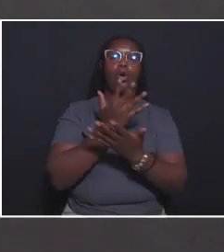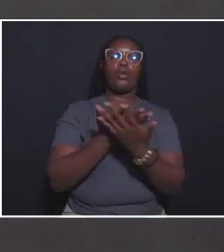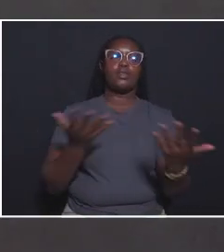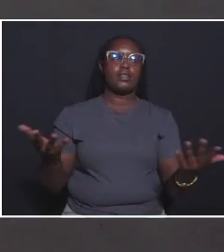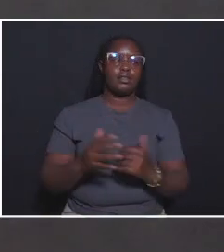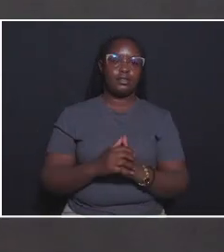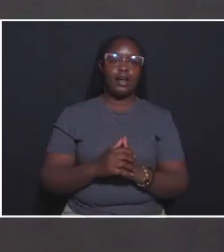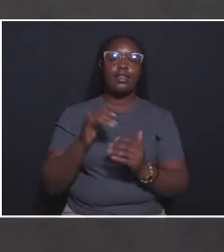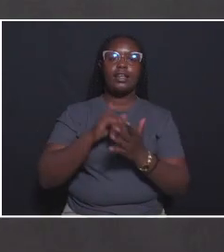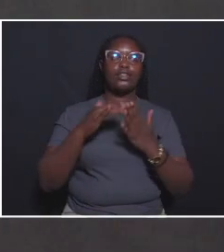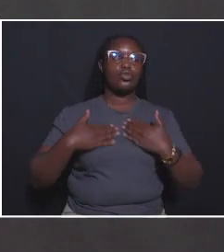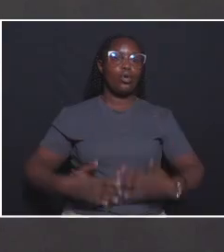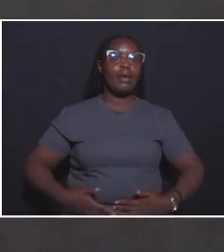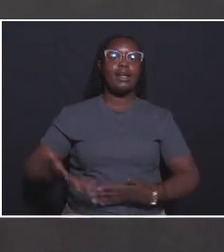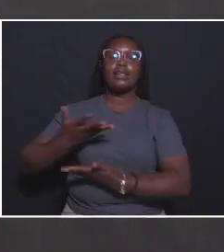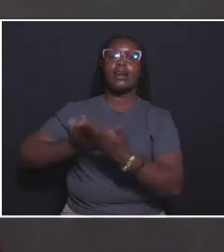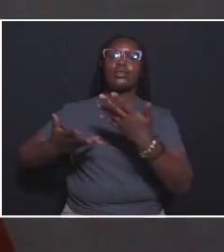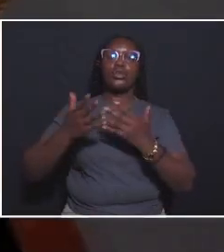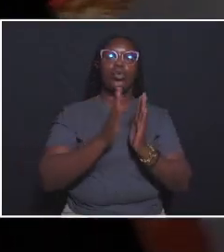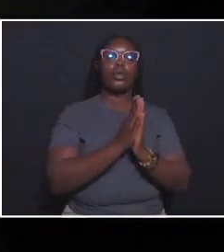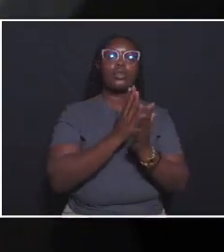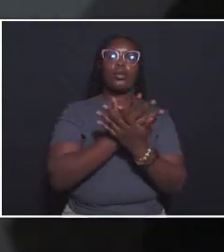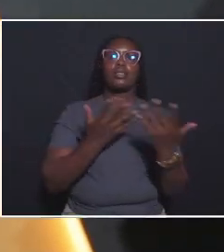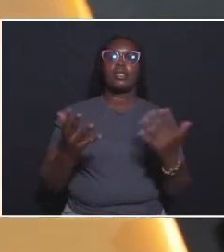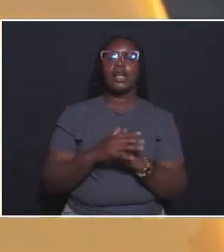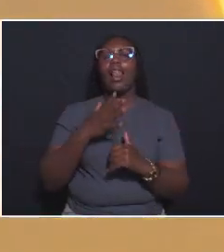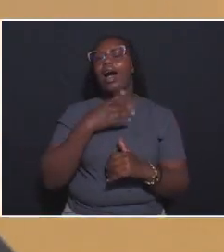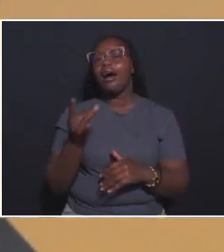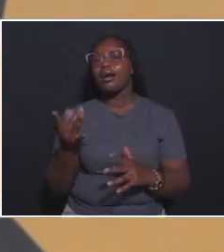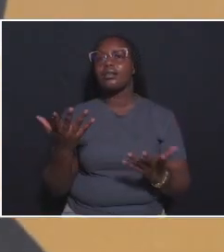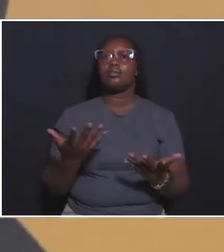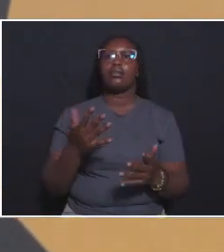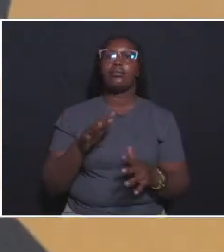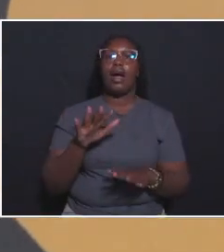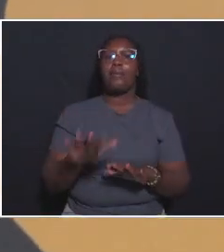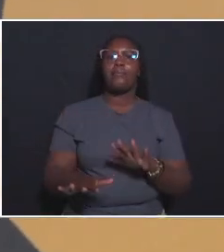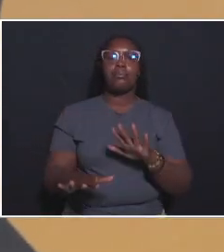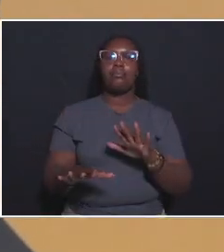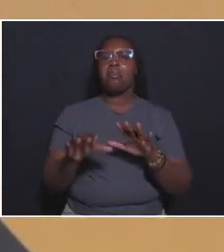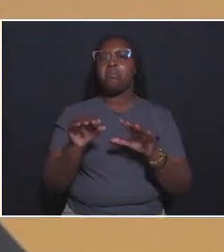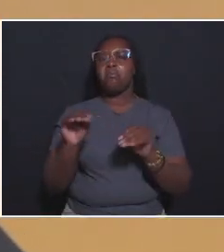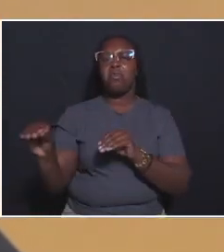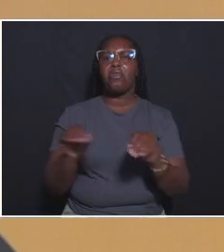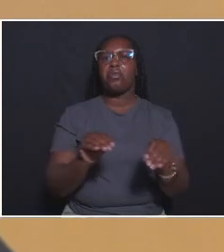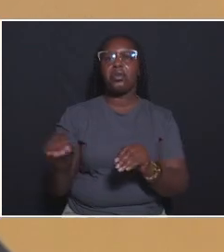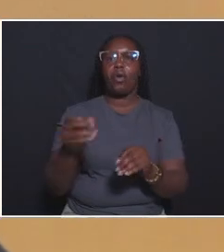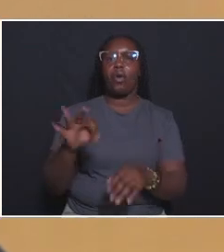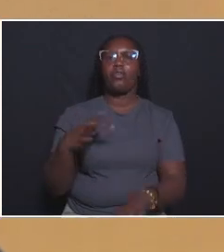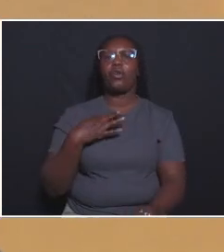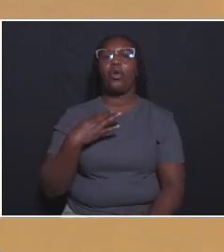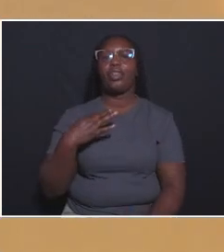Foley is human interaction with objects. So my feet, my movement of the cloth,